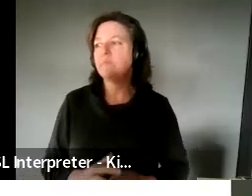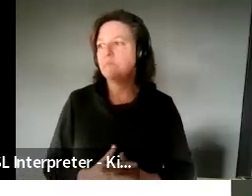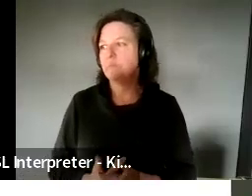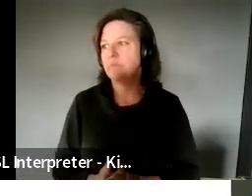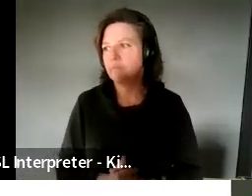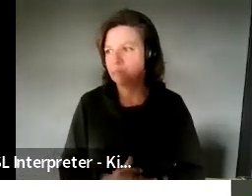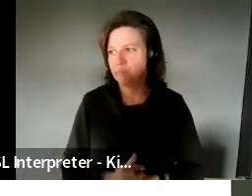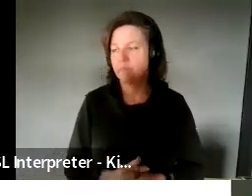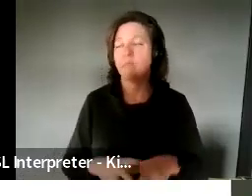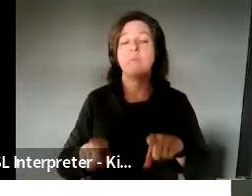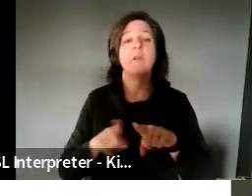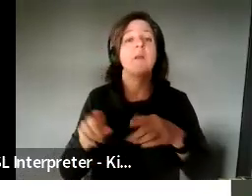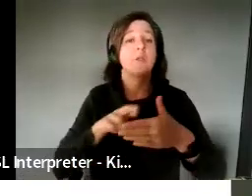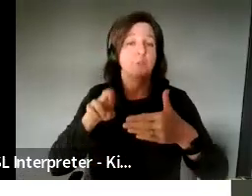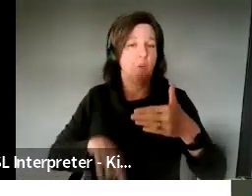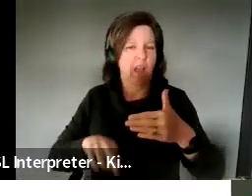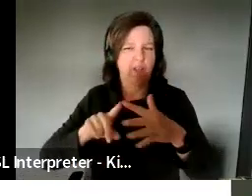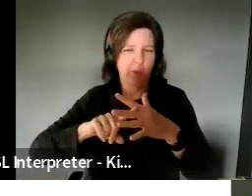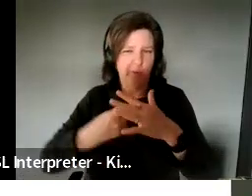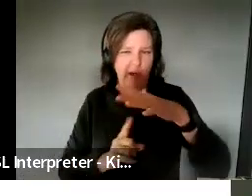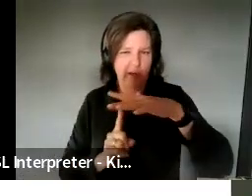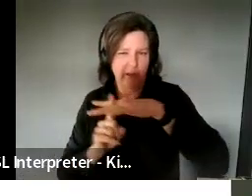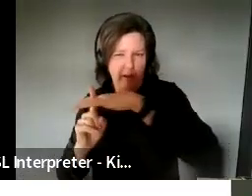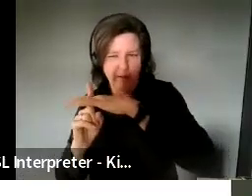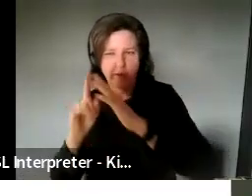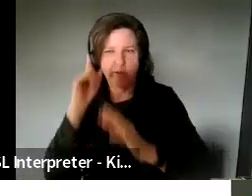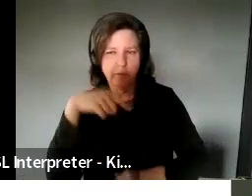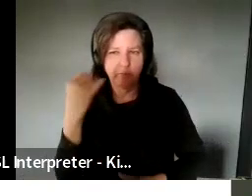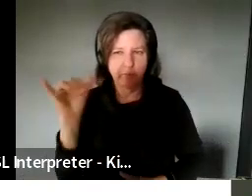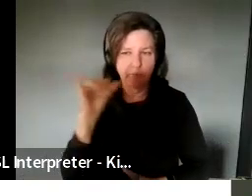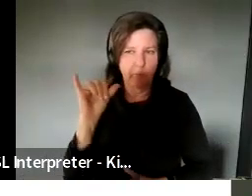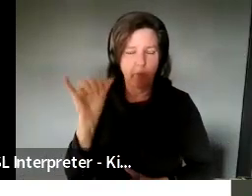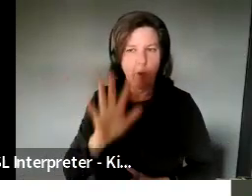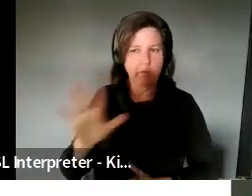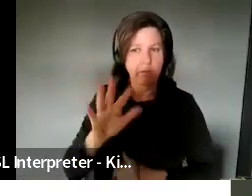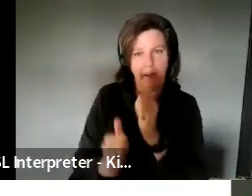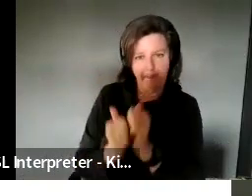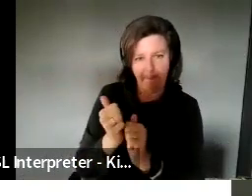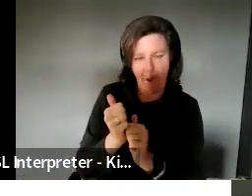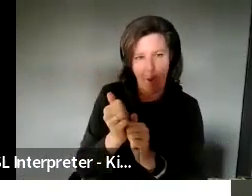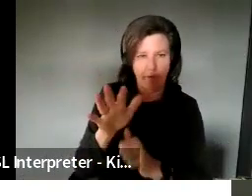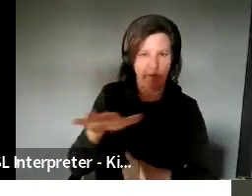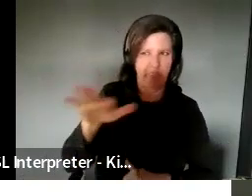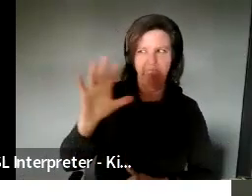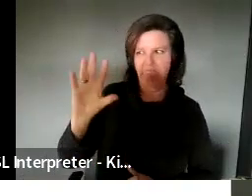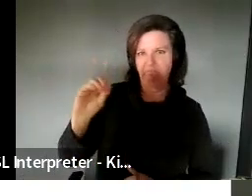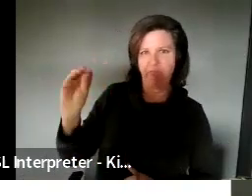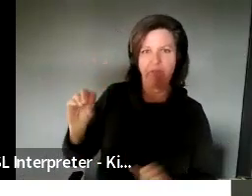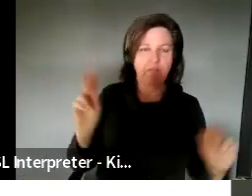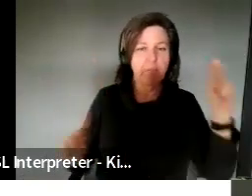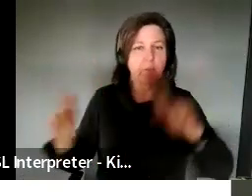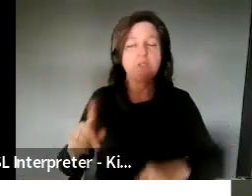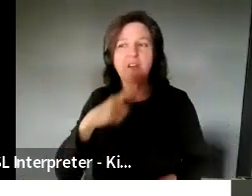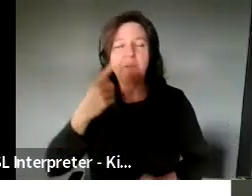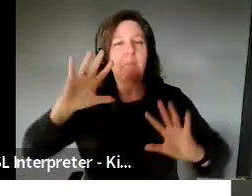So as the results are starting to come in, it looks like most people, about 50% of people, said that they're